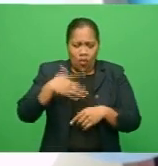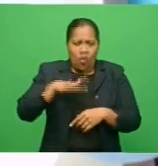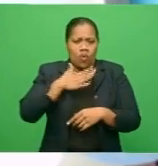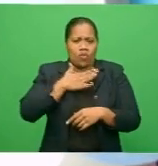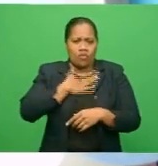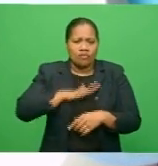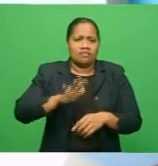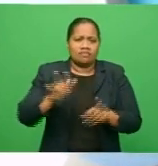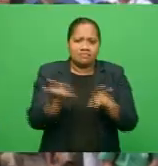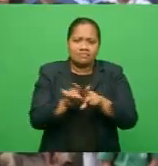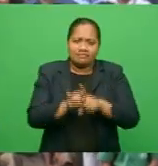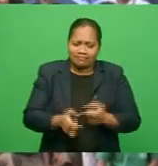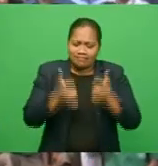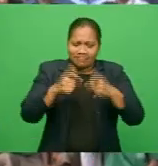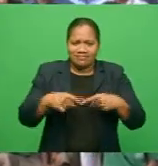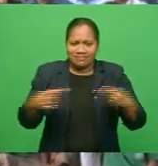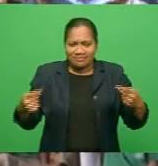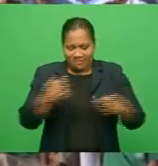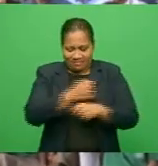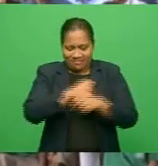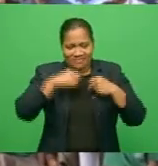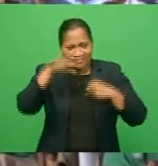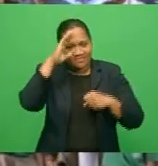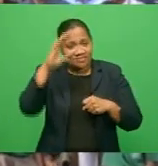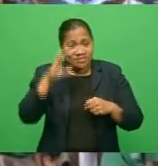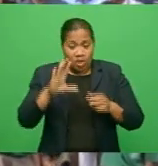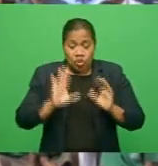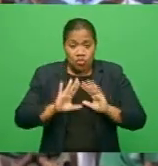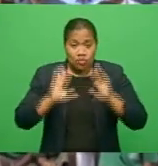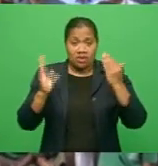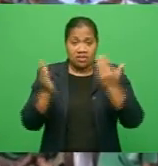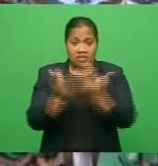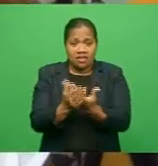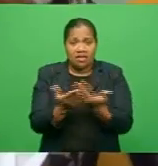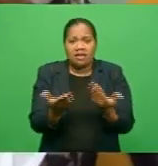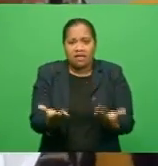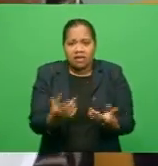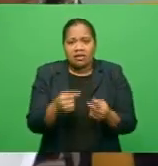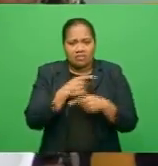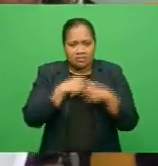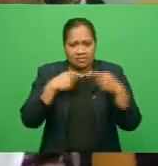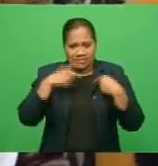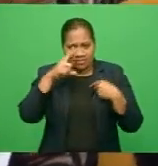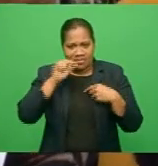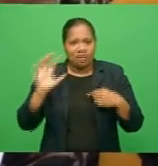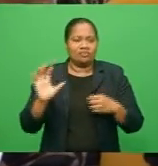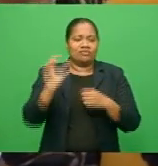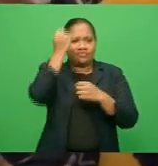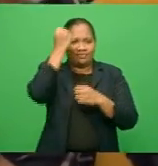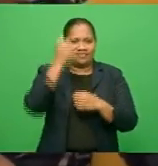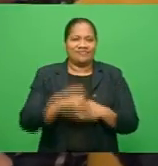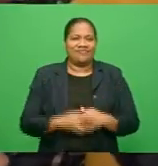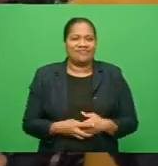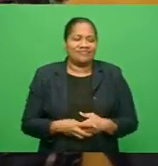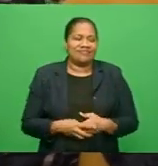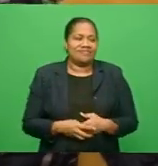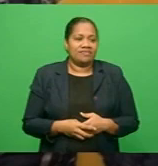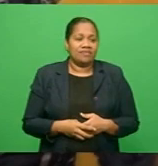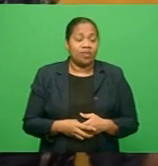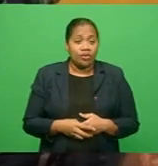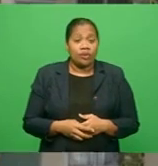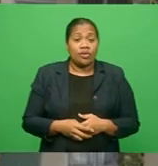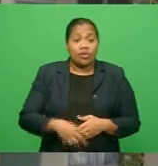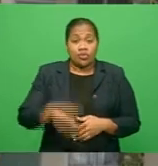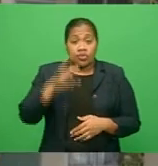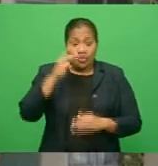country. Together, there is nothing we cannot achieve. Meanwhile, the new 3-story